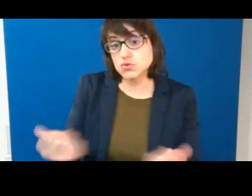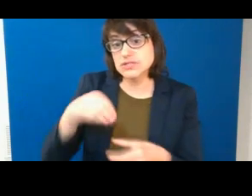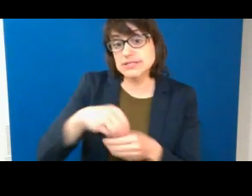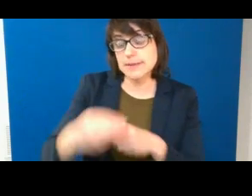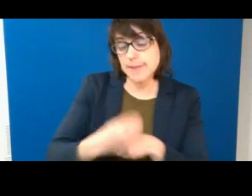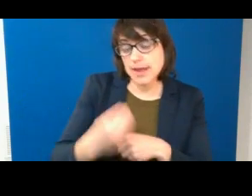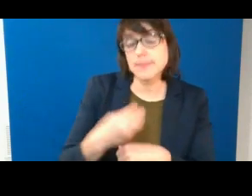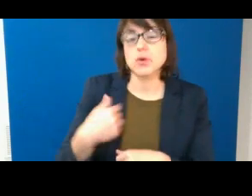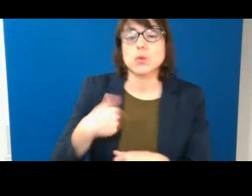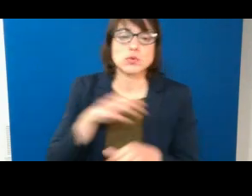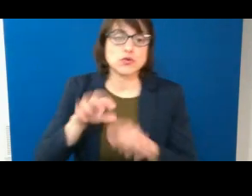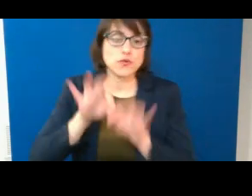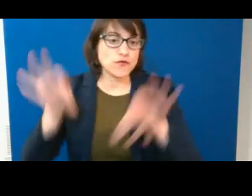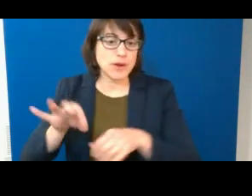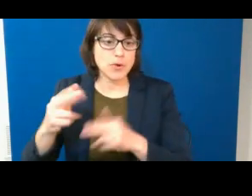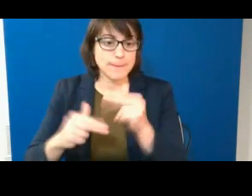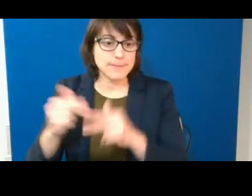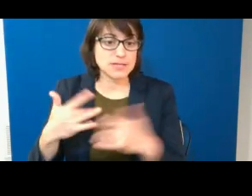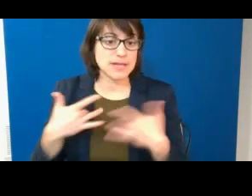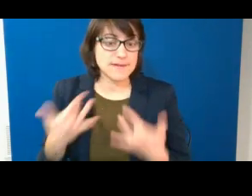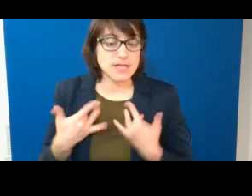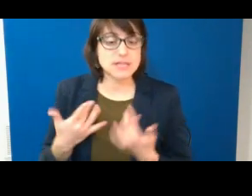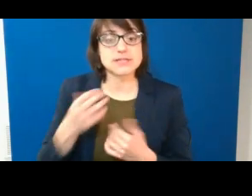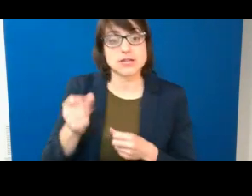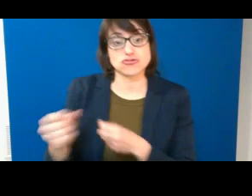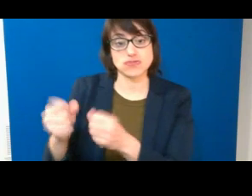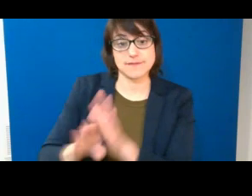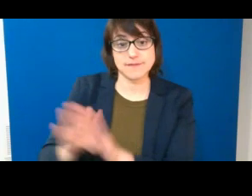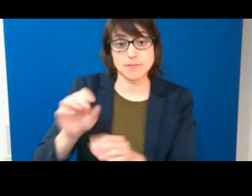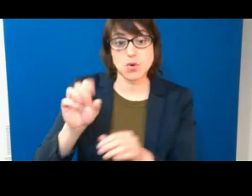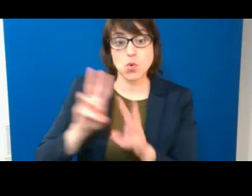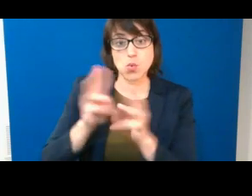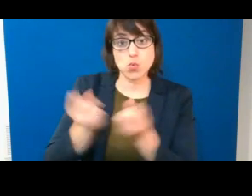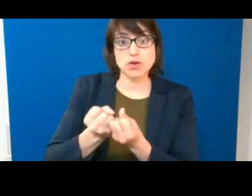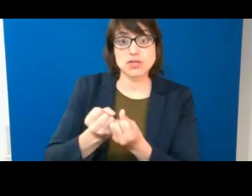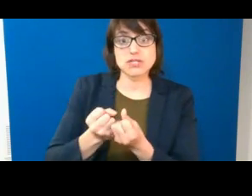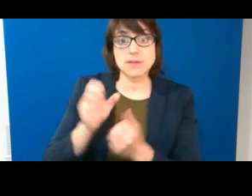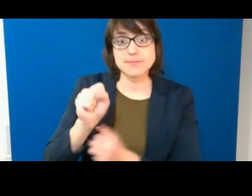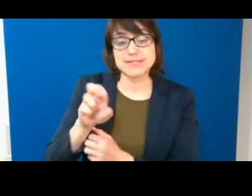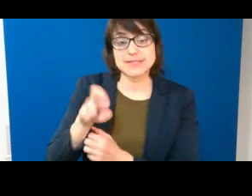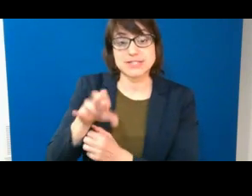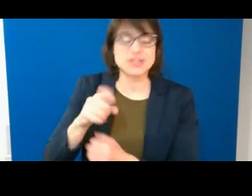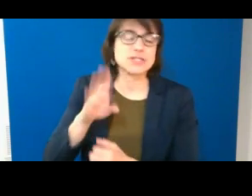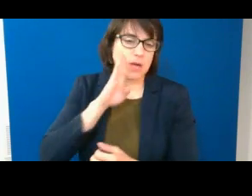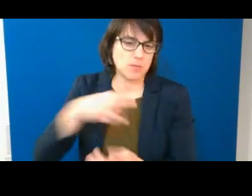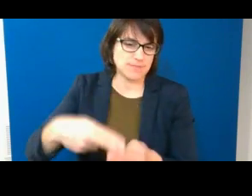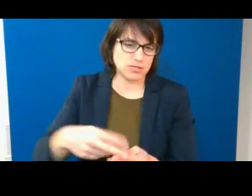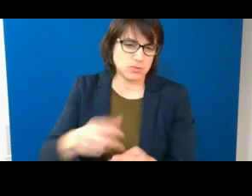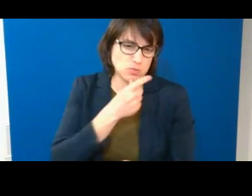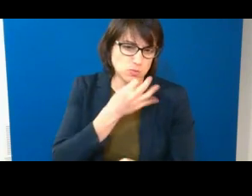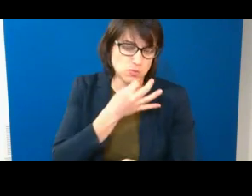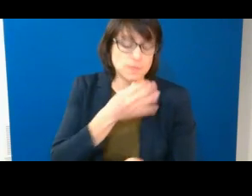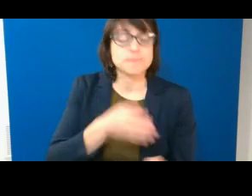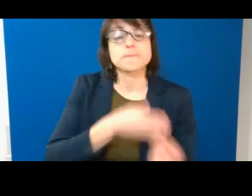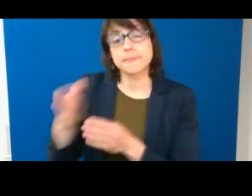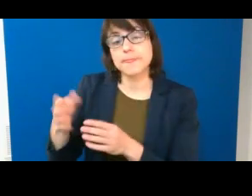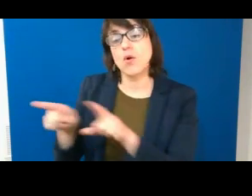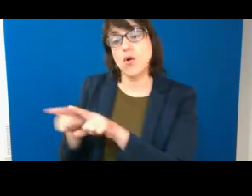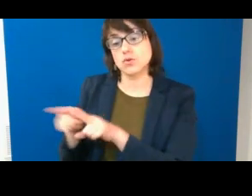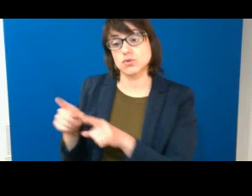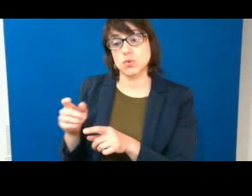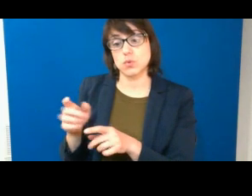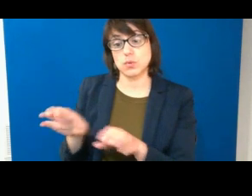events and a strategy development workshop series that I'll talk about in a moment. And then we also have funding to do ongoing research about what other